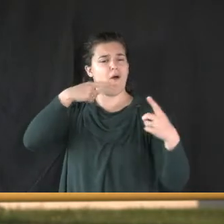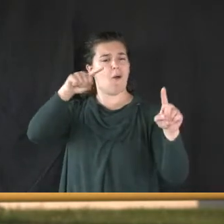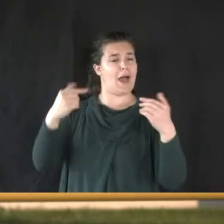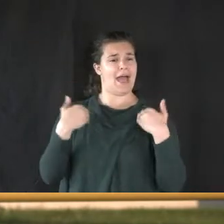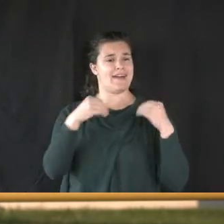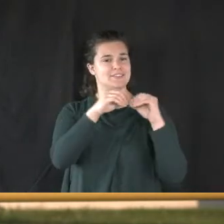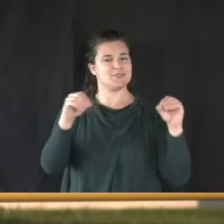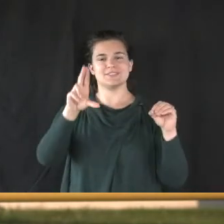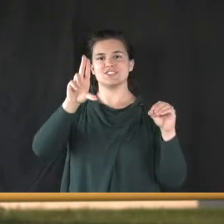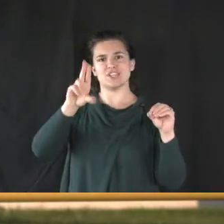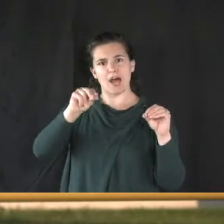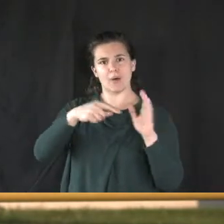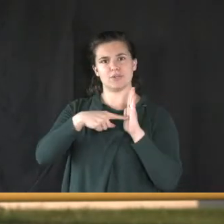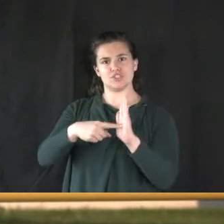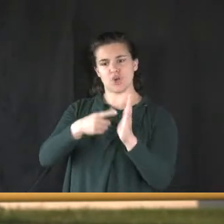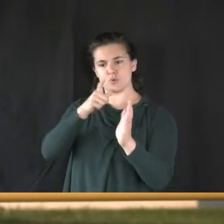are.